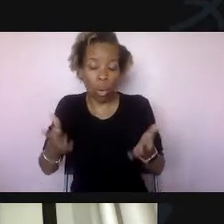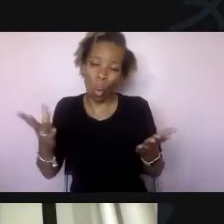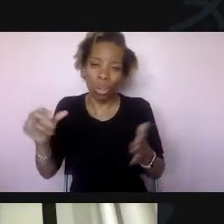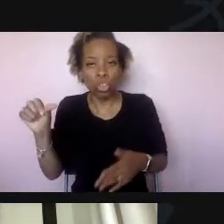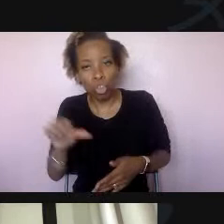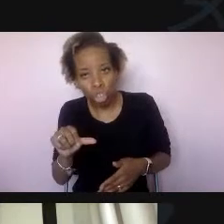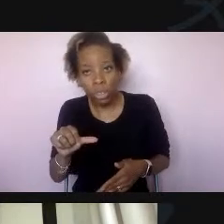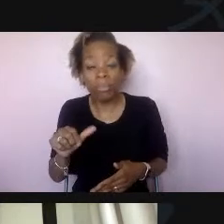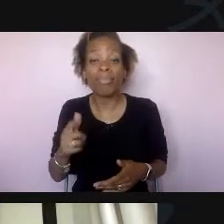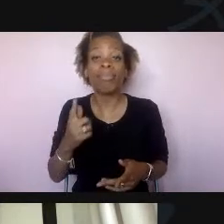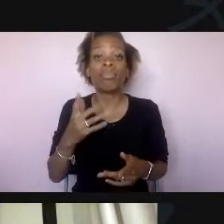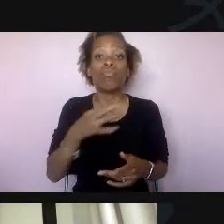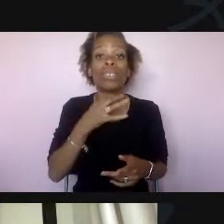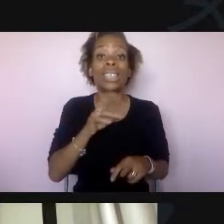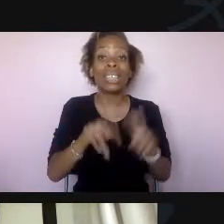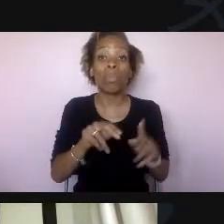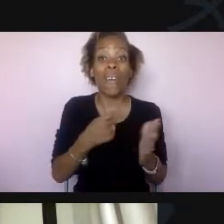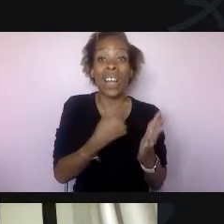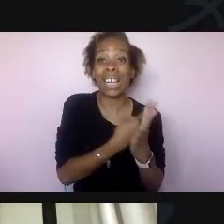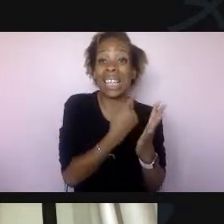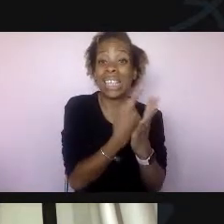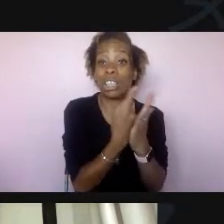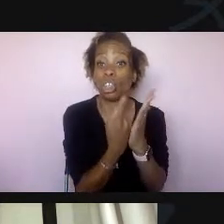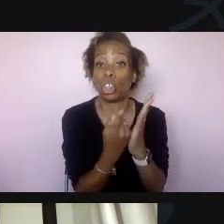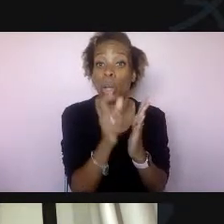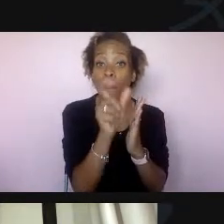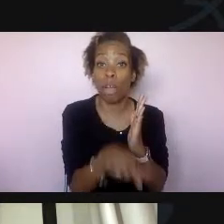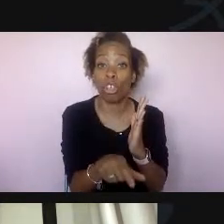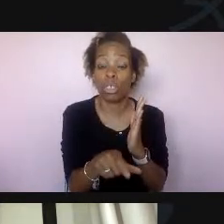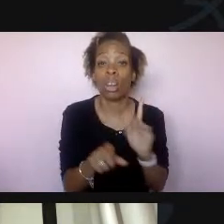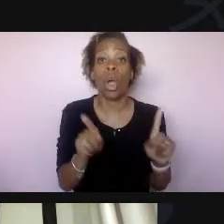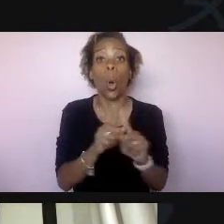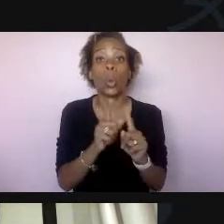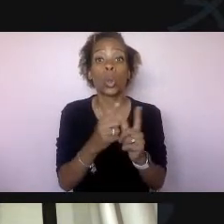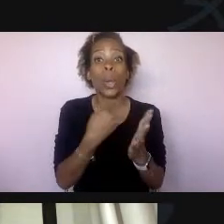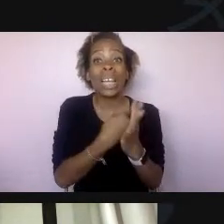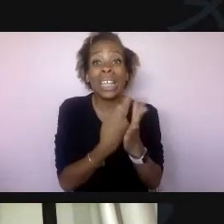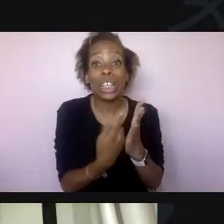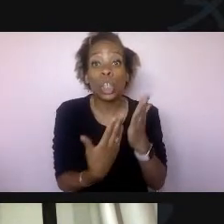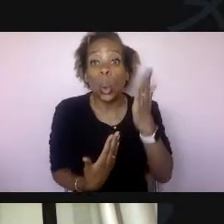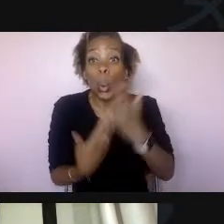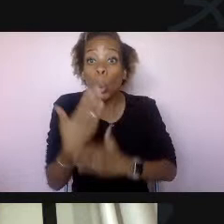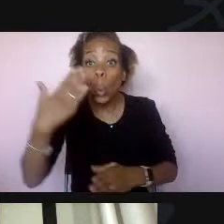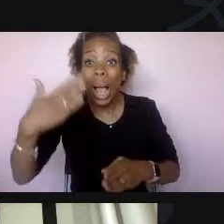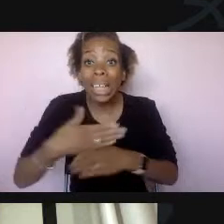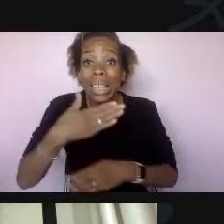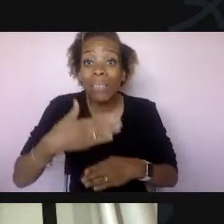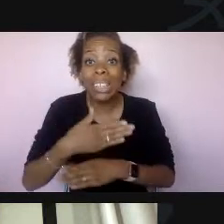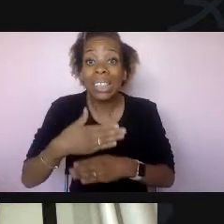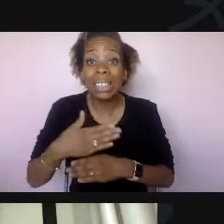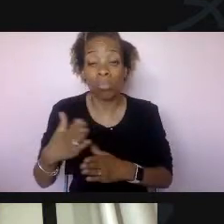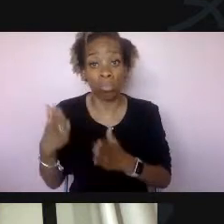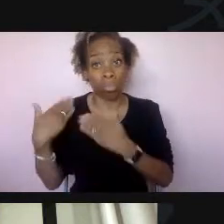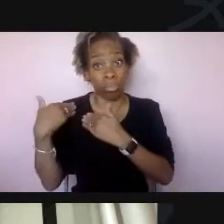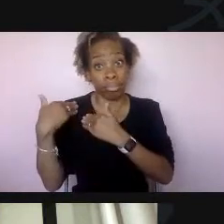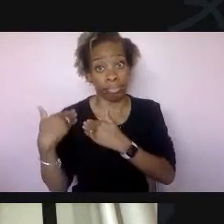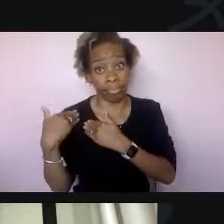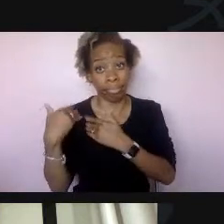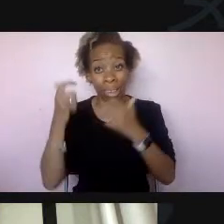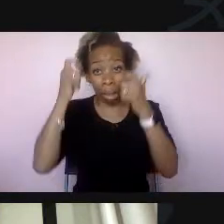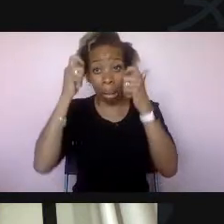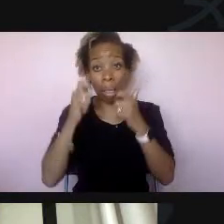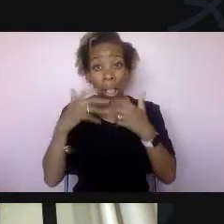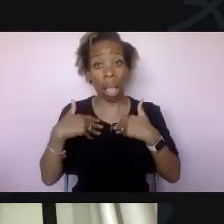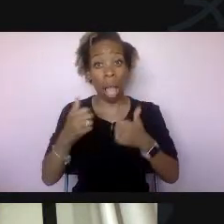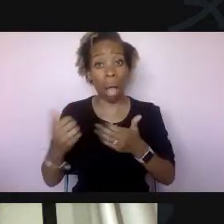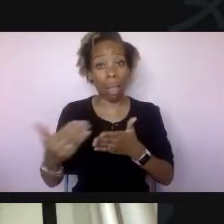individual, and then they're supposed to do a risk assessment for every new activity. And those things are their legal obligations under Health and Safety at Work Act. So